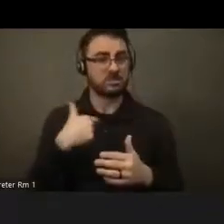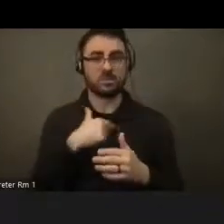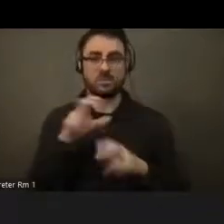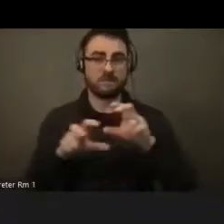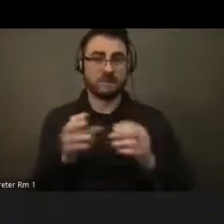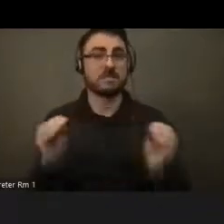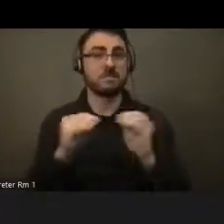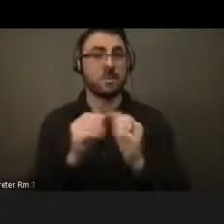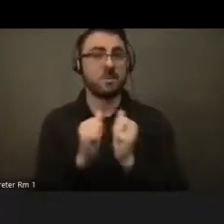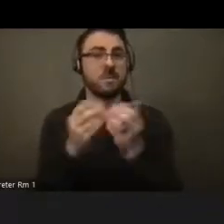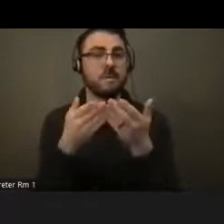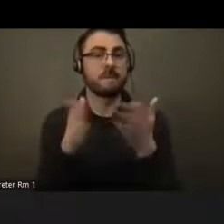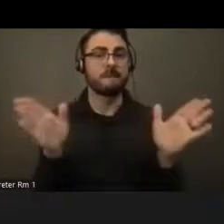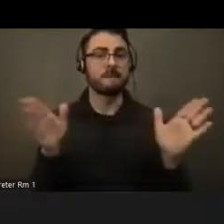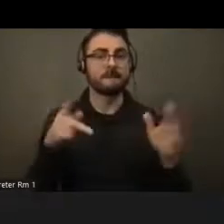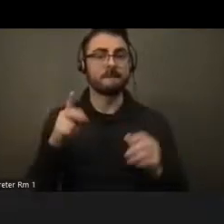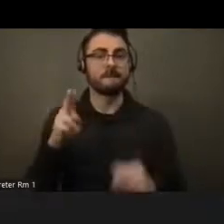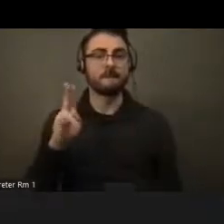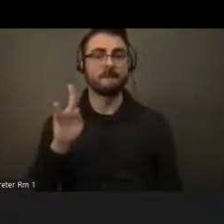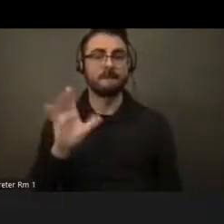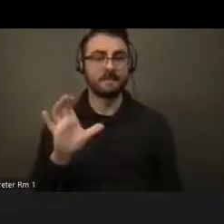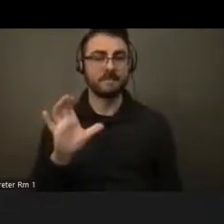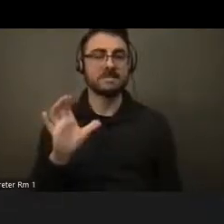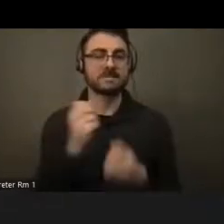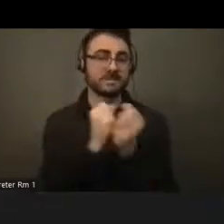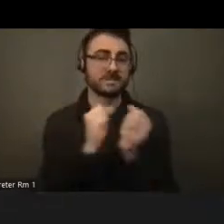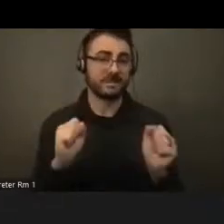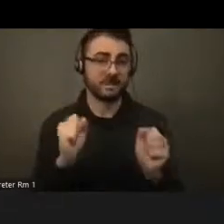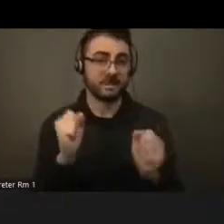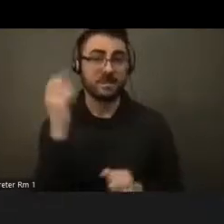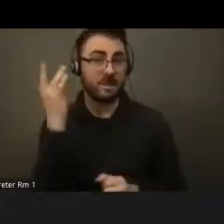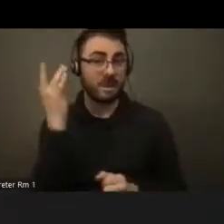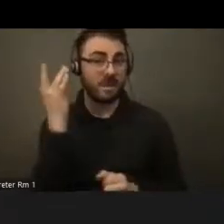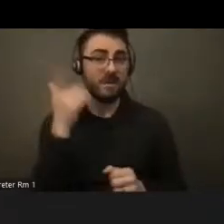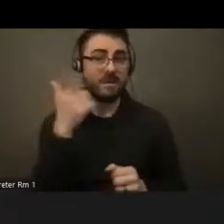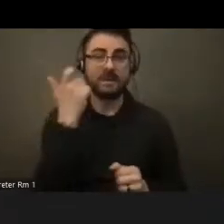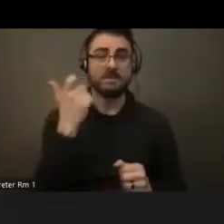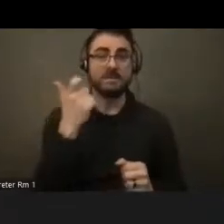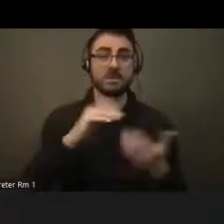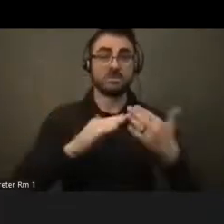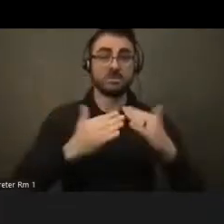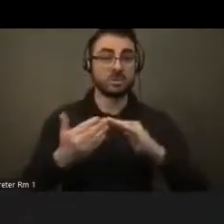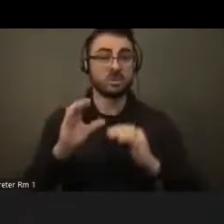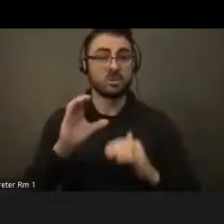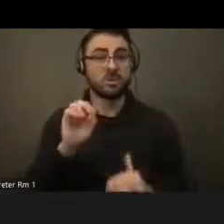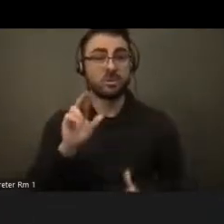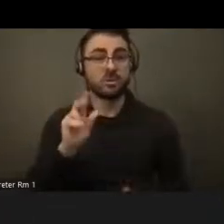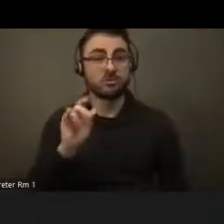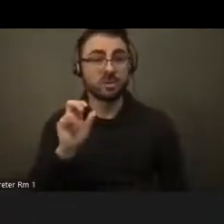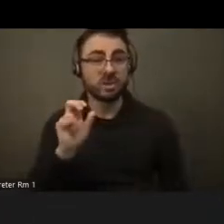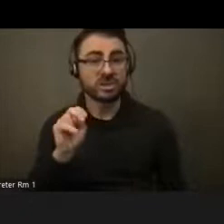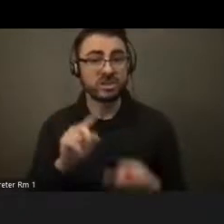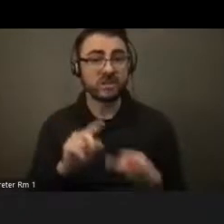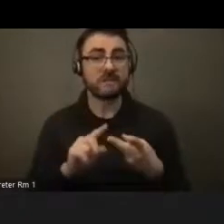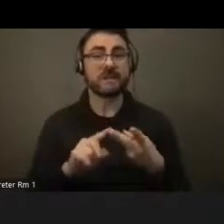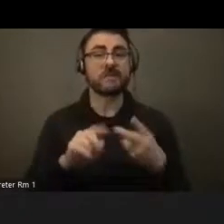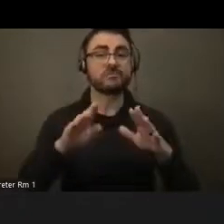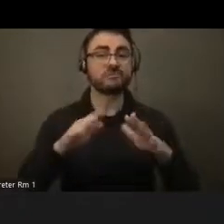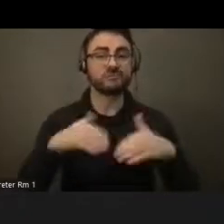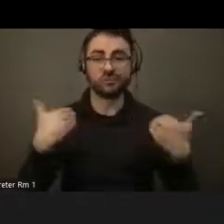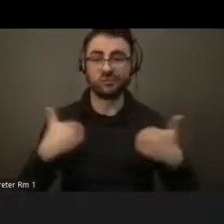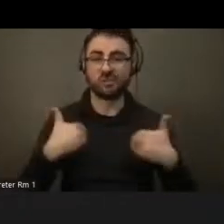right? But that's because community corrections and juvenile justice to